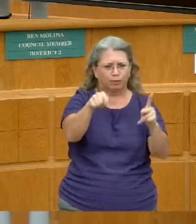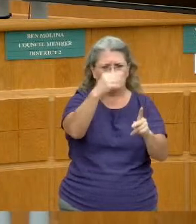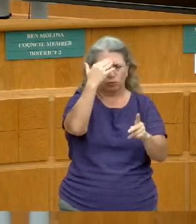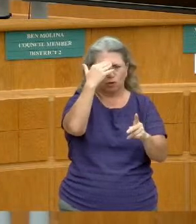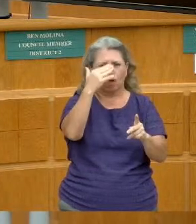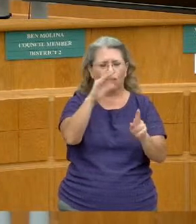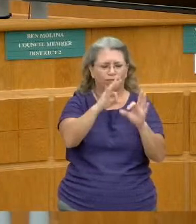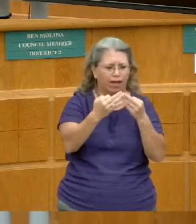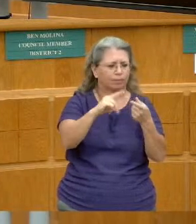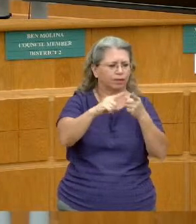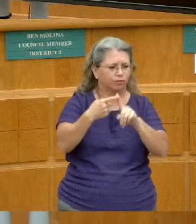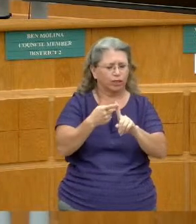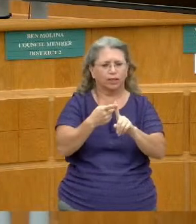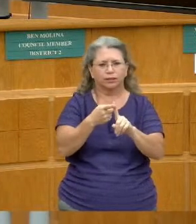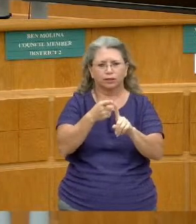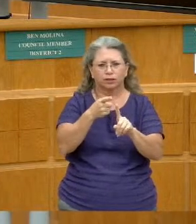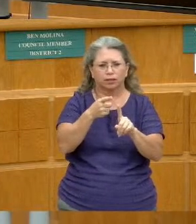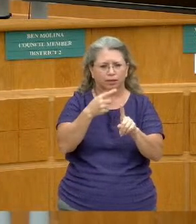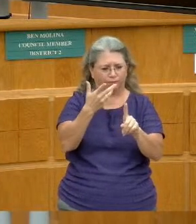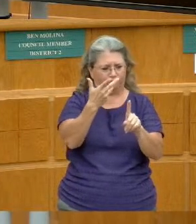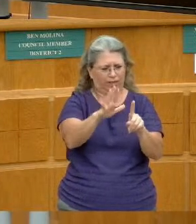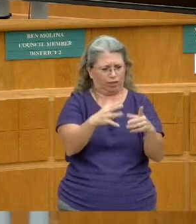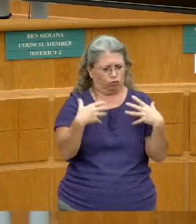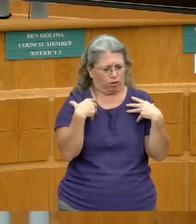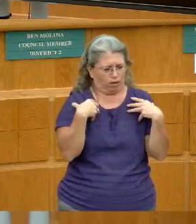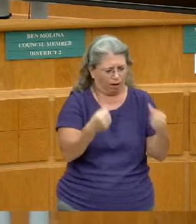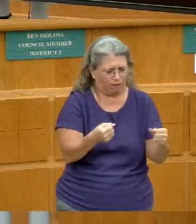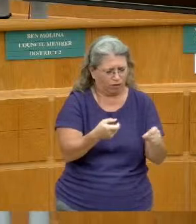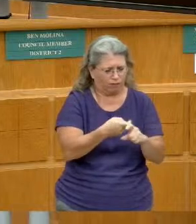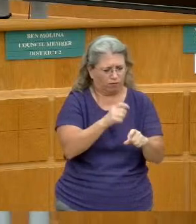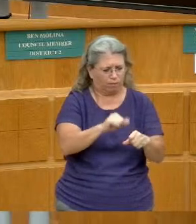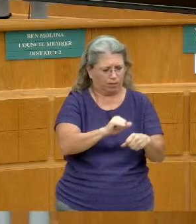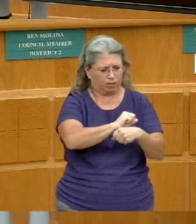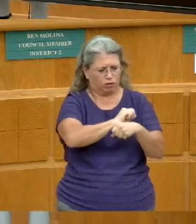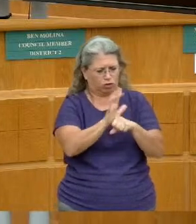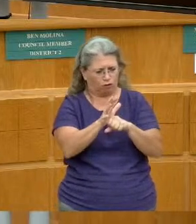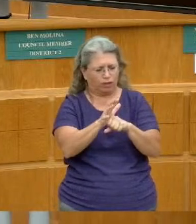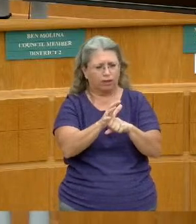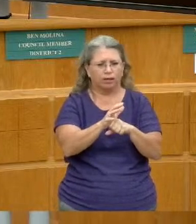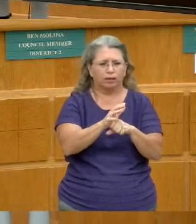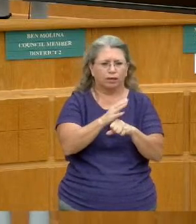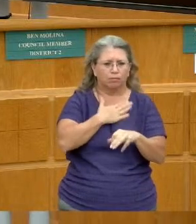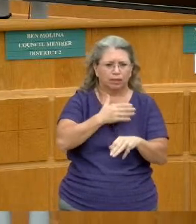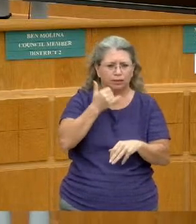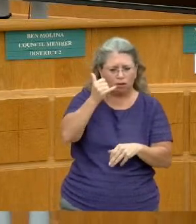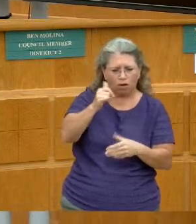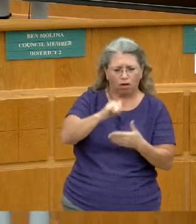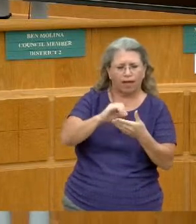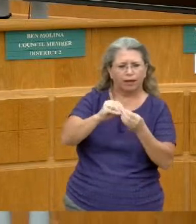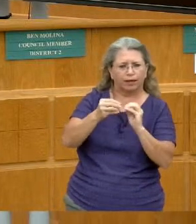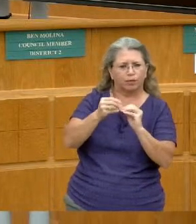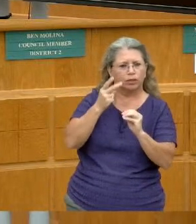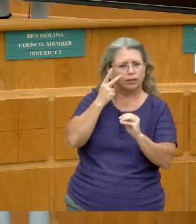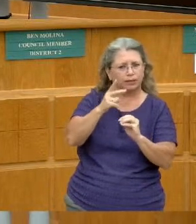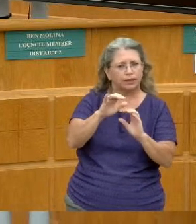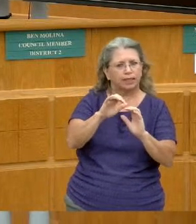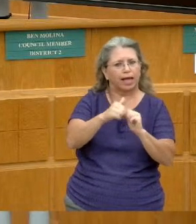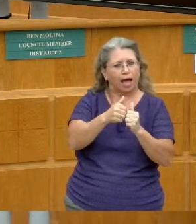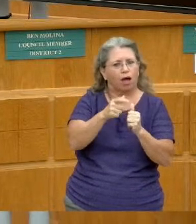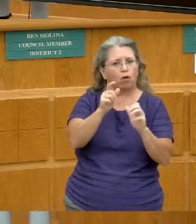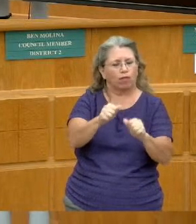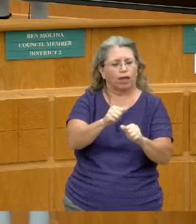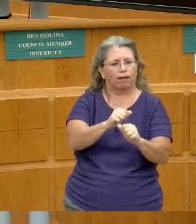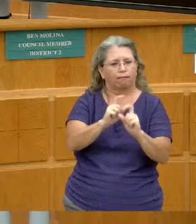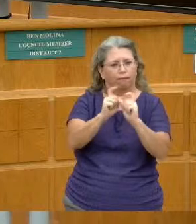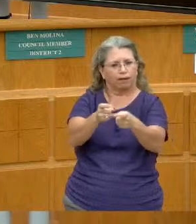family, friends that have recovered from COVID to come and call that number and see how they can be a giver. You don't have